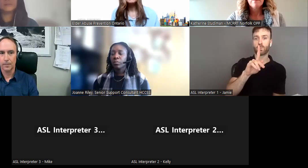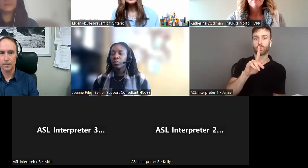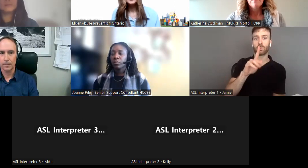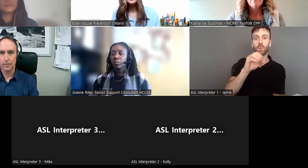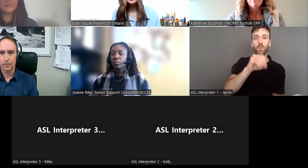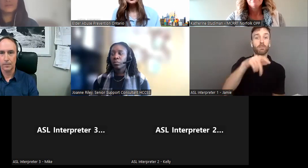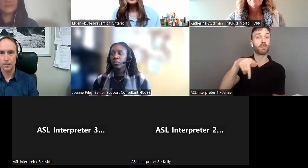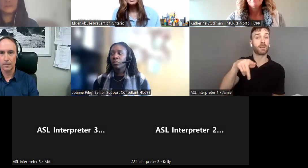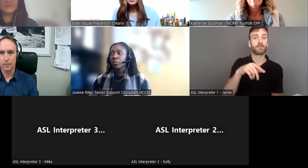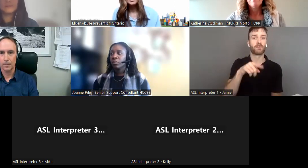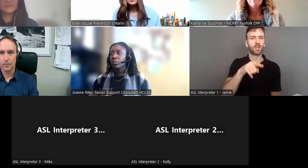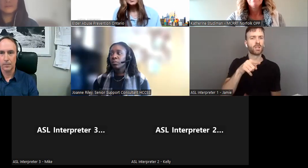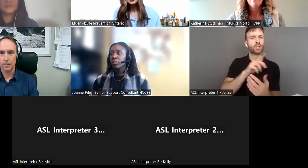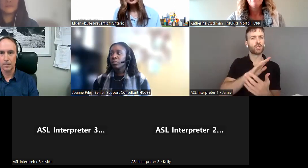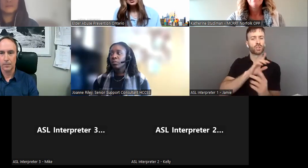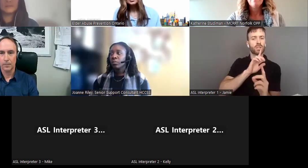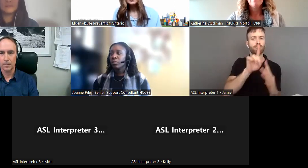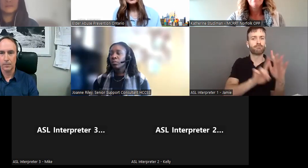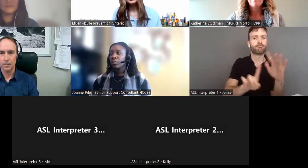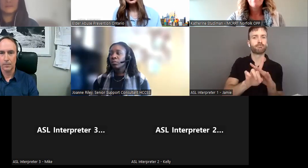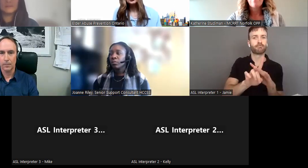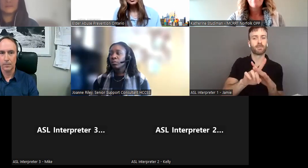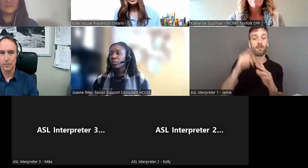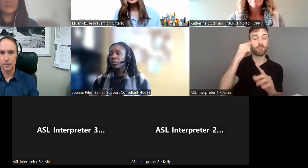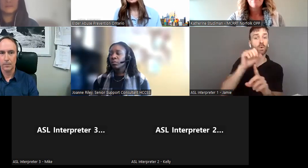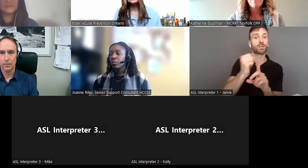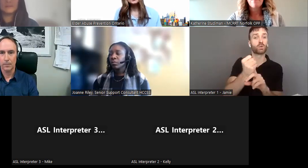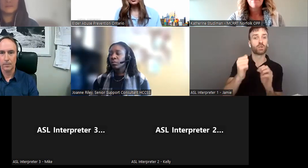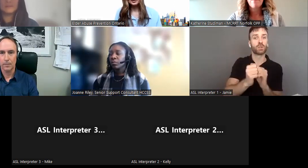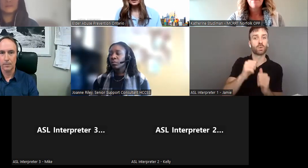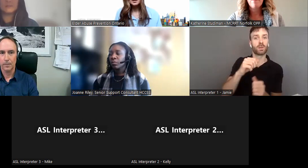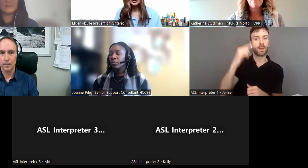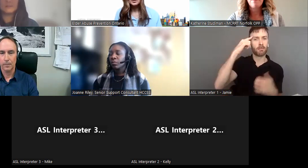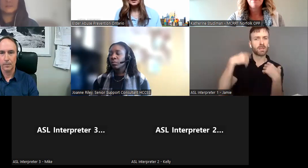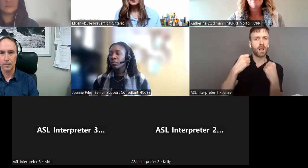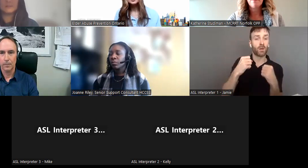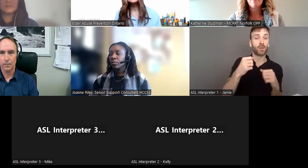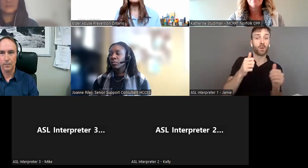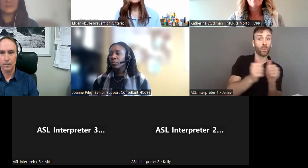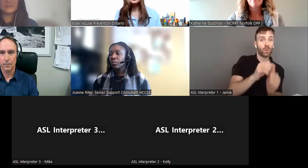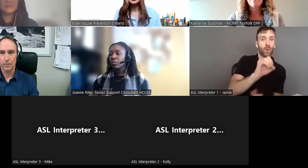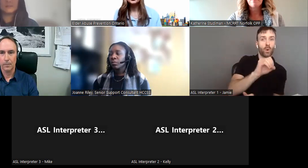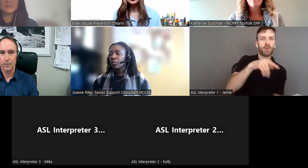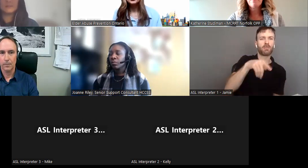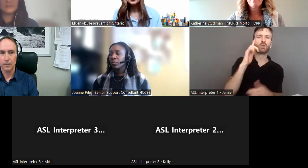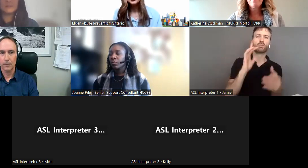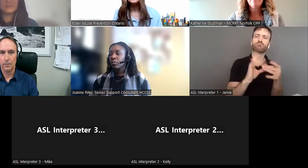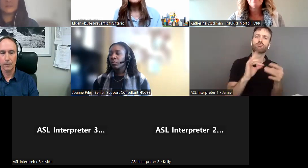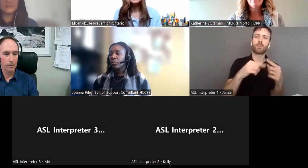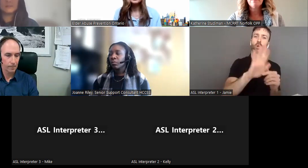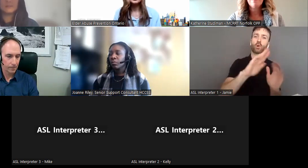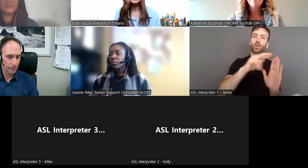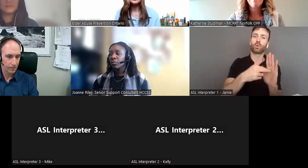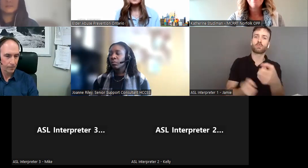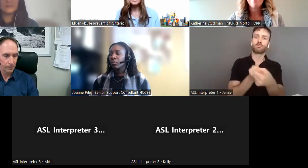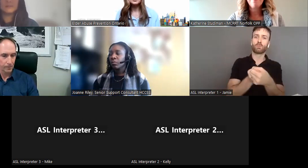capacity around mental health and OPP, and she will talk a little bit about her role in terms of supporting seniors. And just before this discussion, we were just talking